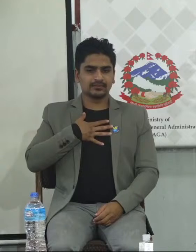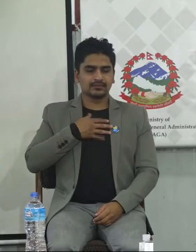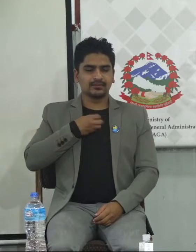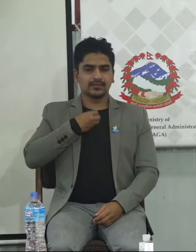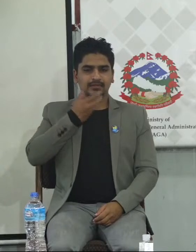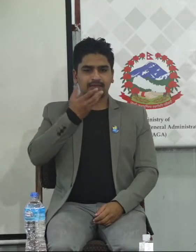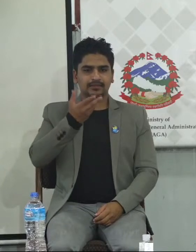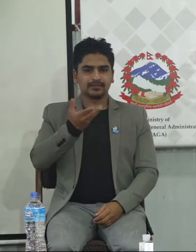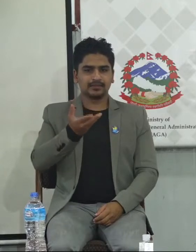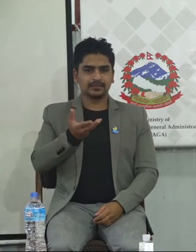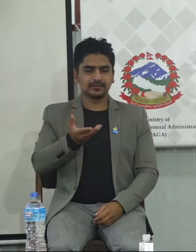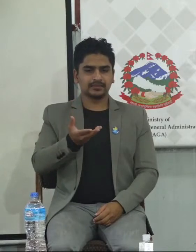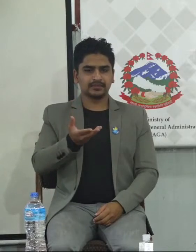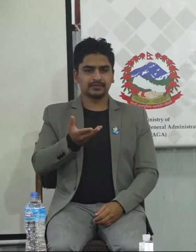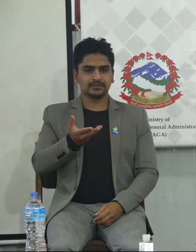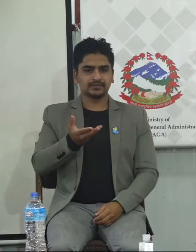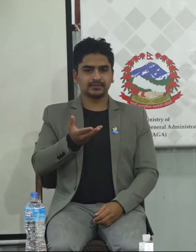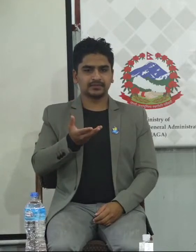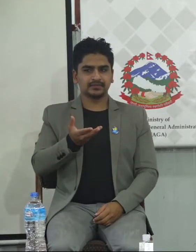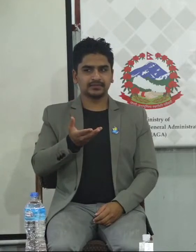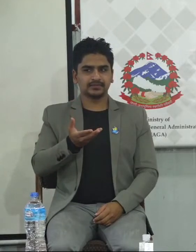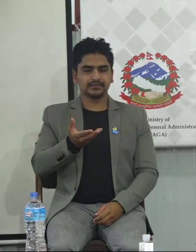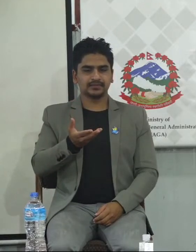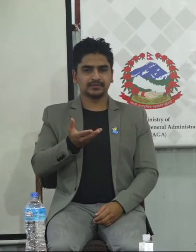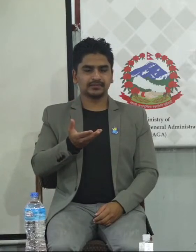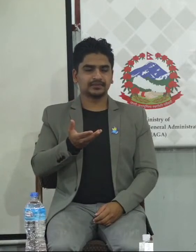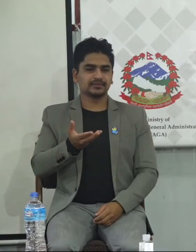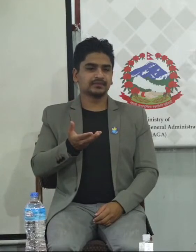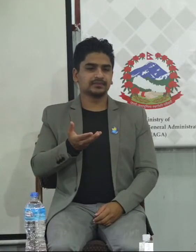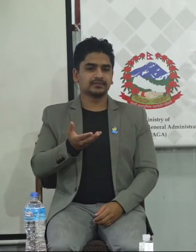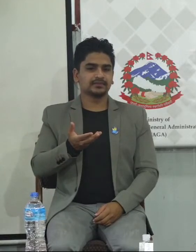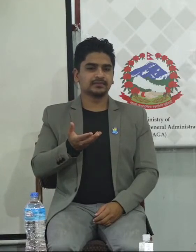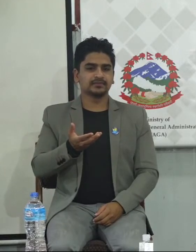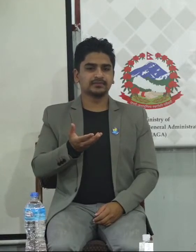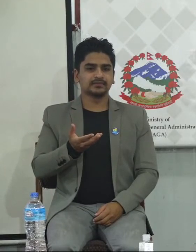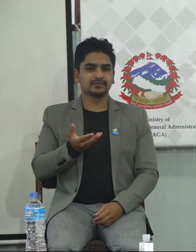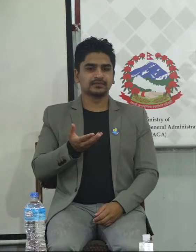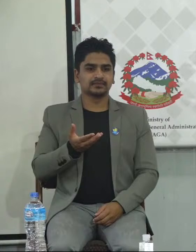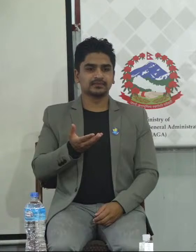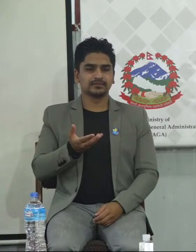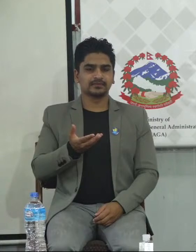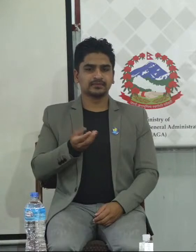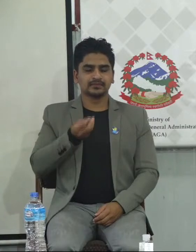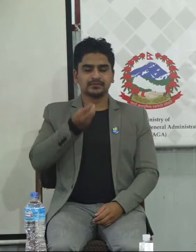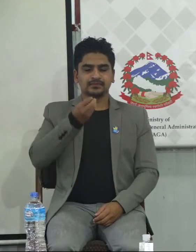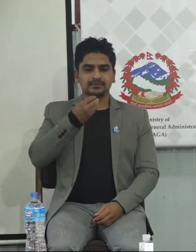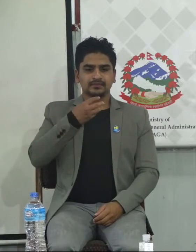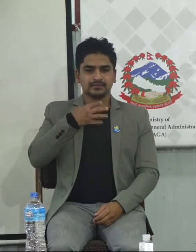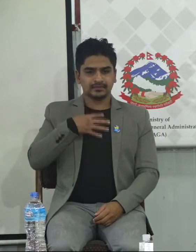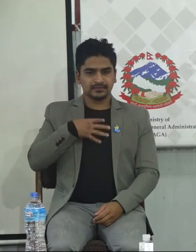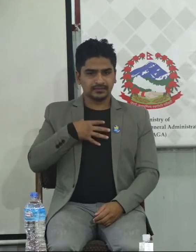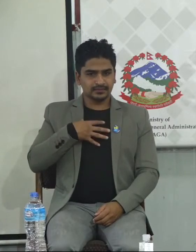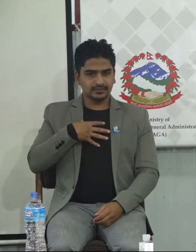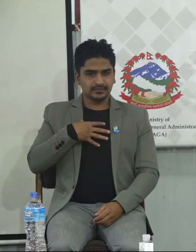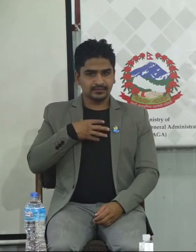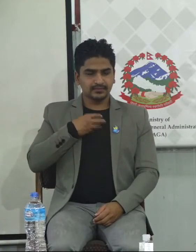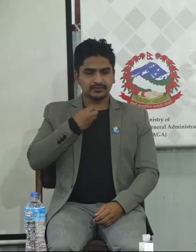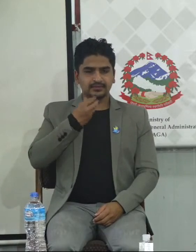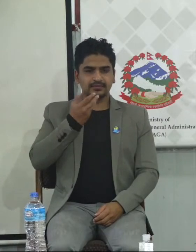Breathe in, breathe out. Breathe in, feel the